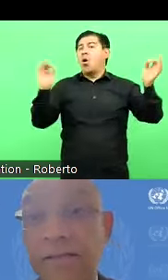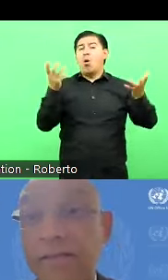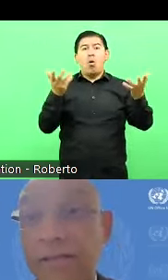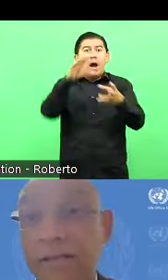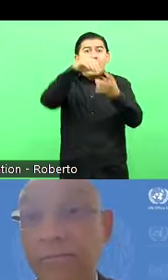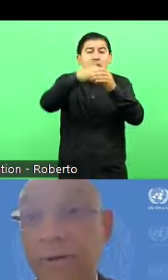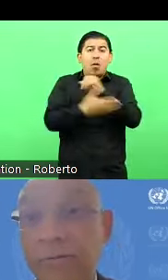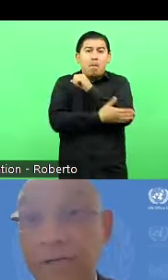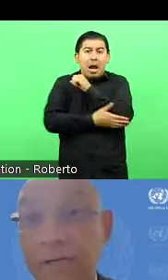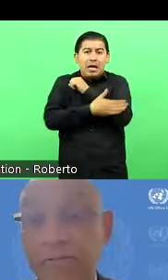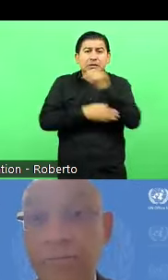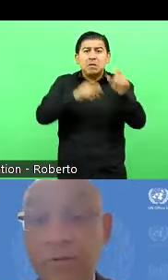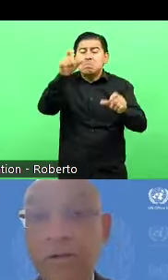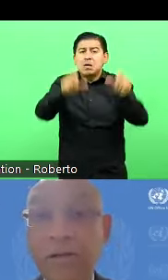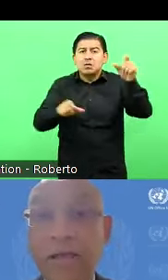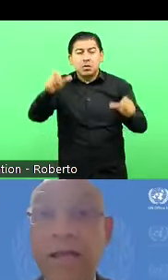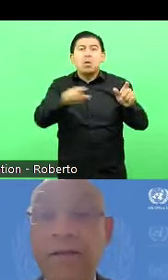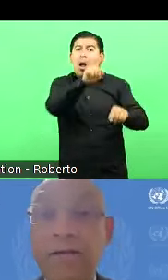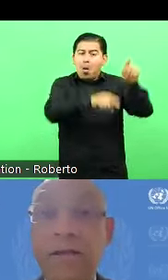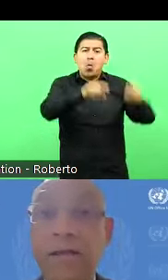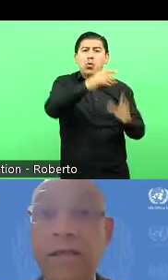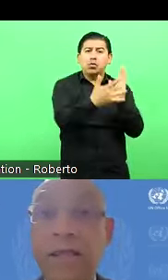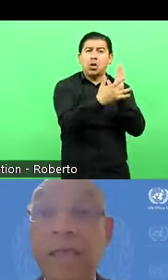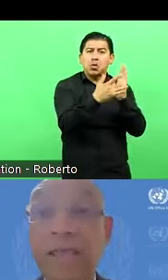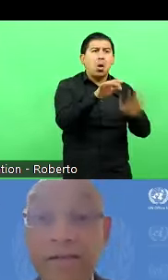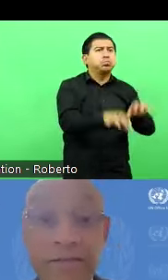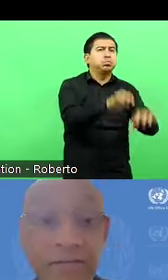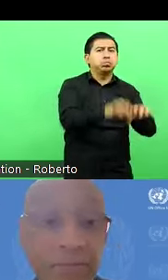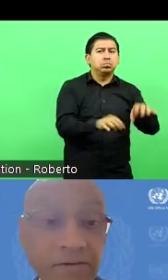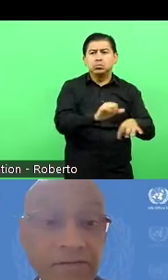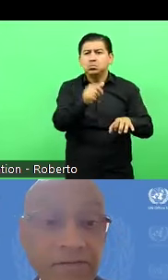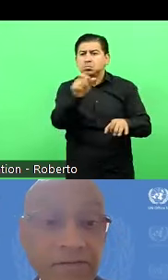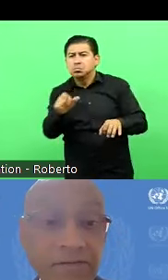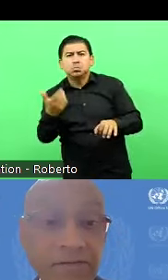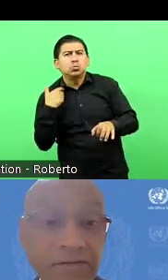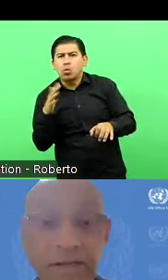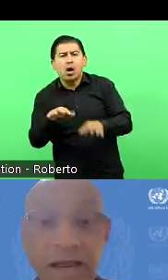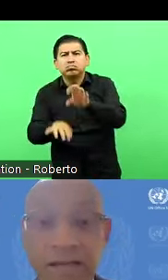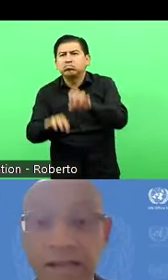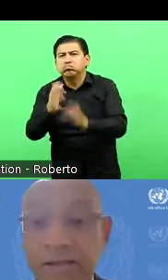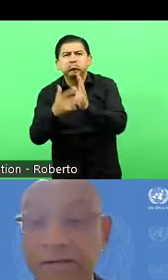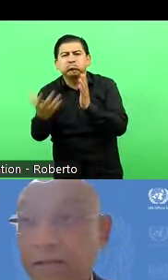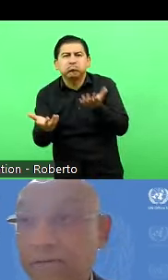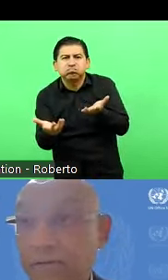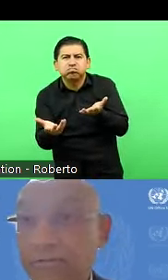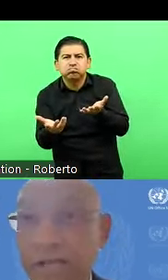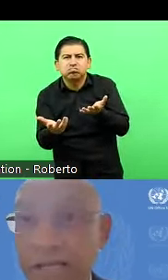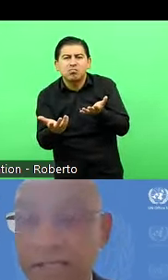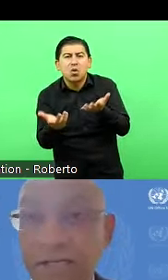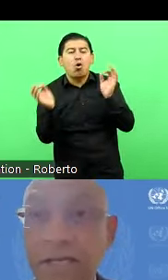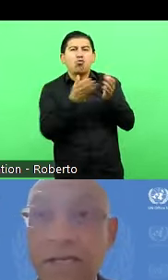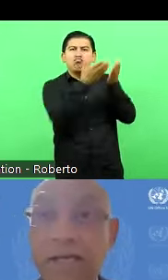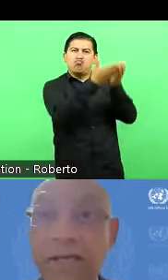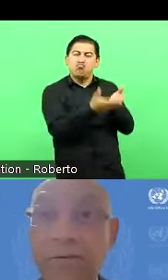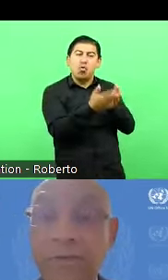enhance the vulnerability of people and increase the impact of disasters. And then the drivers of